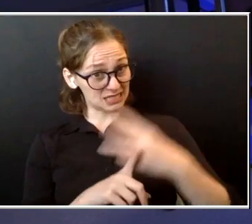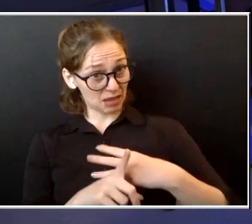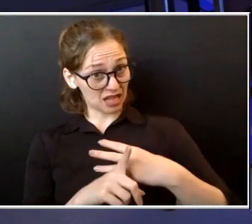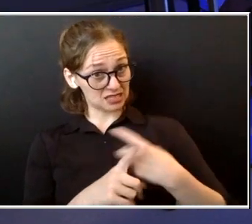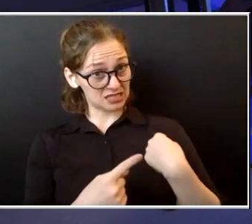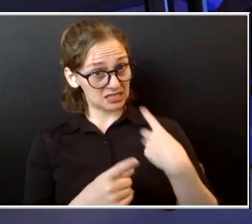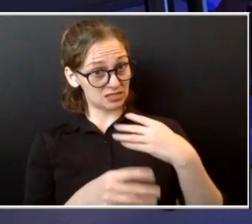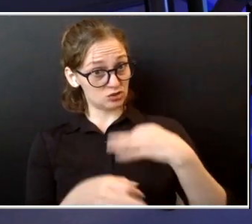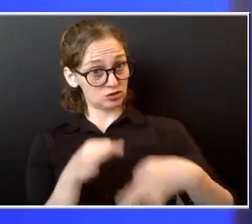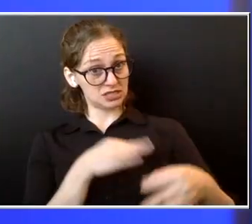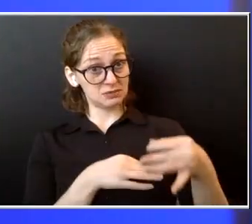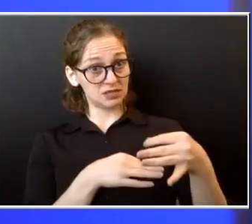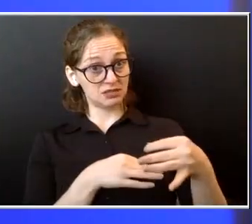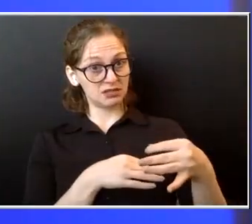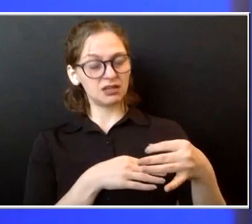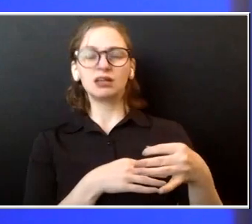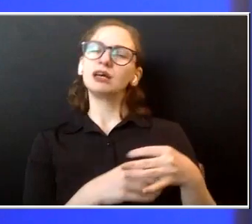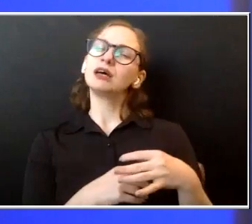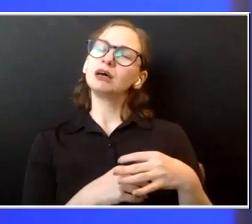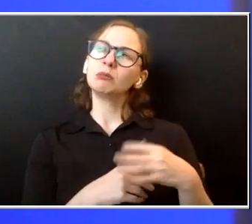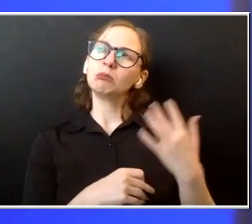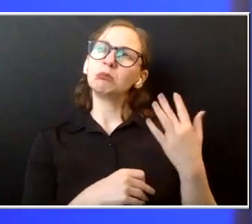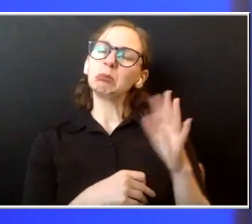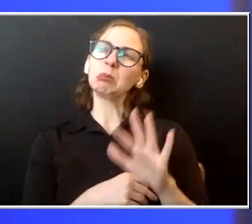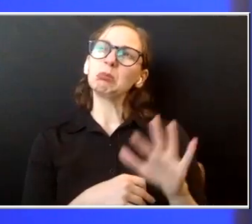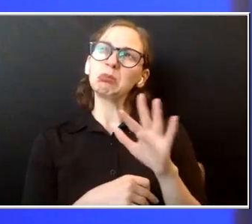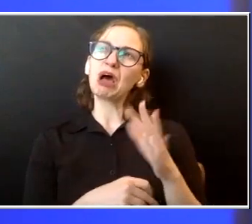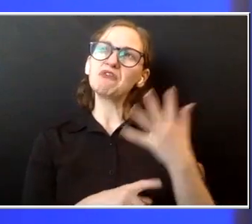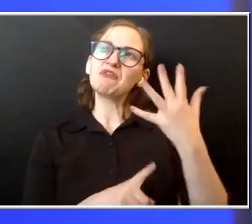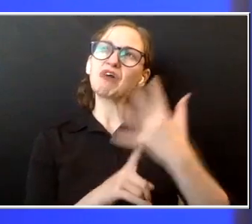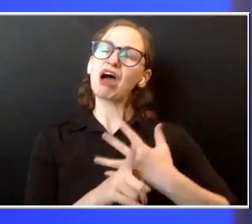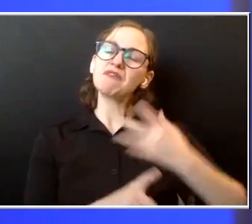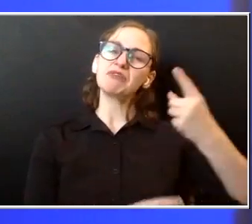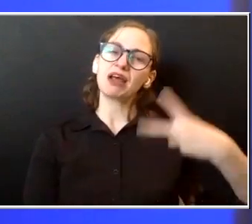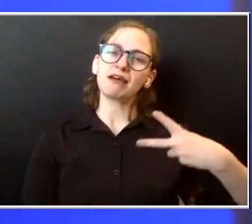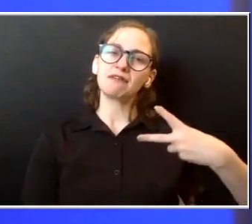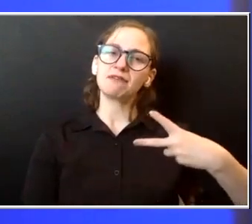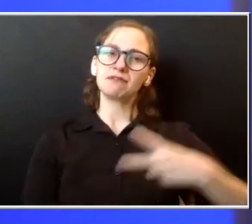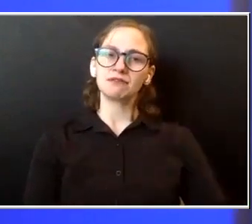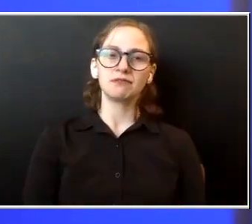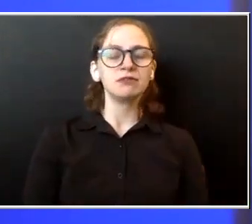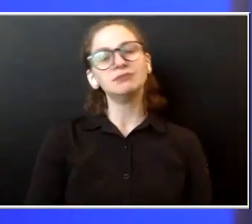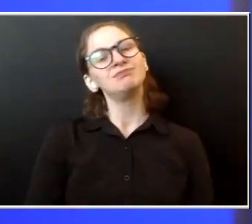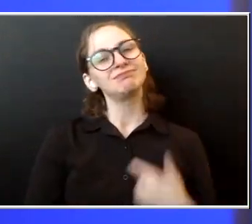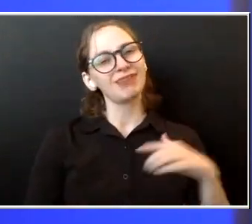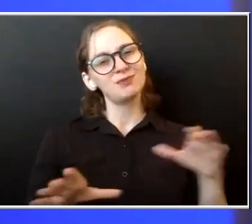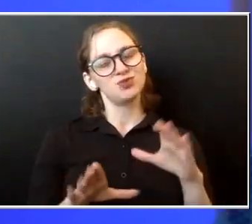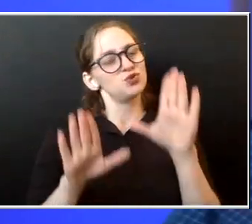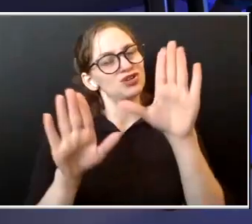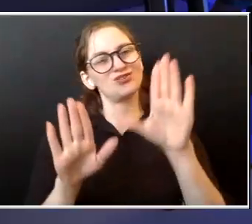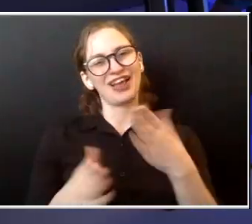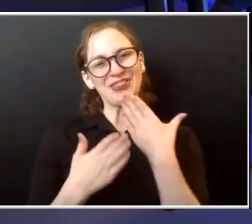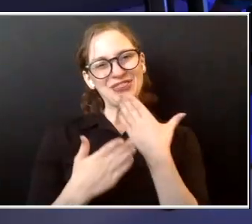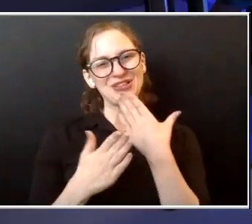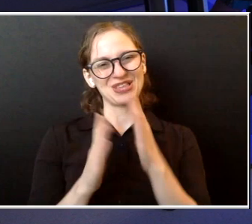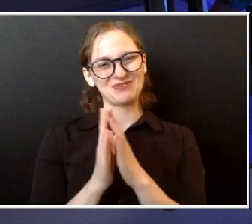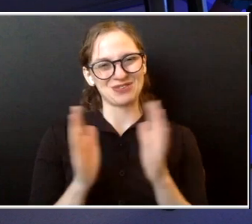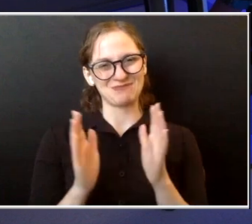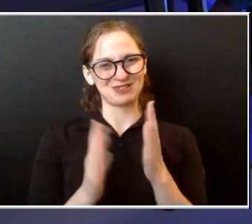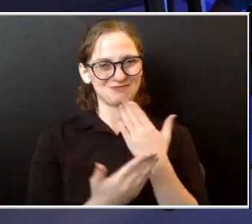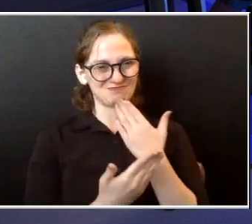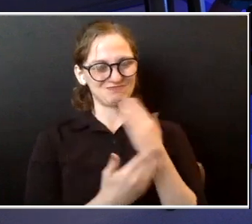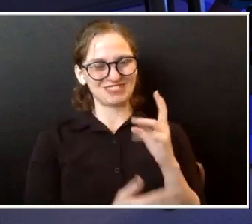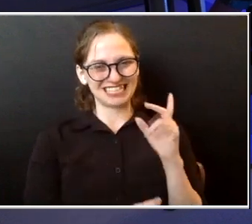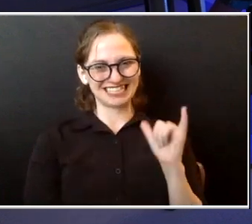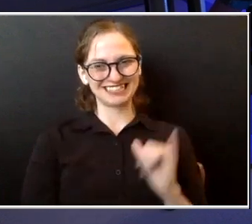It's about 5.5 months. And yeah, I'm doing great. Thank you very much, Cindy. God bless you. God bless you,